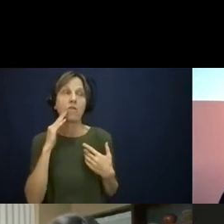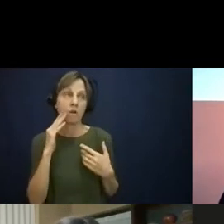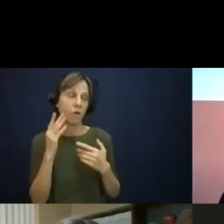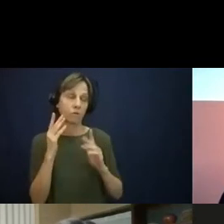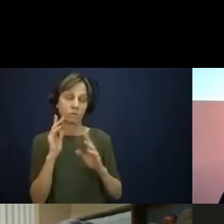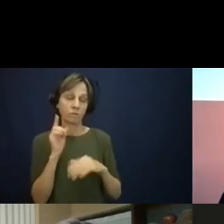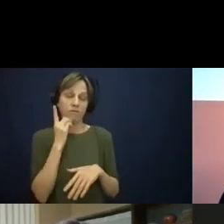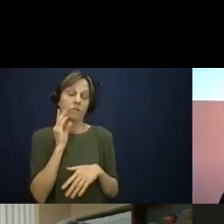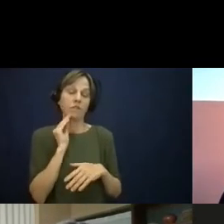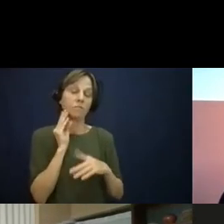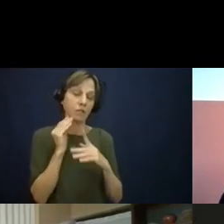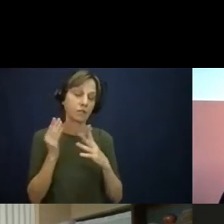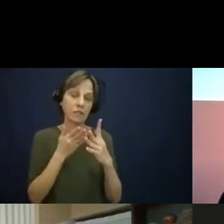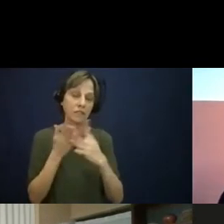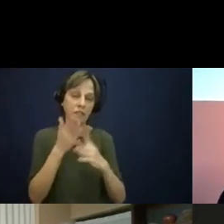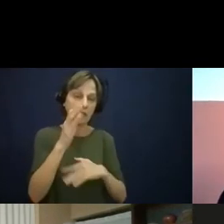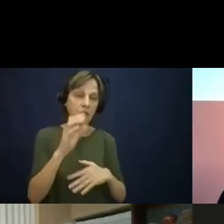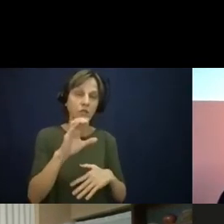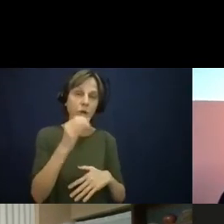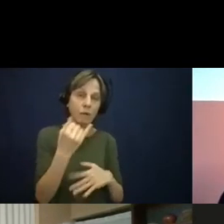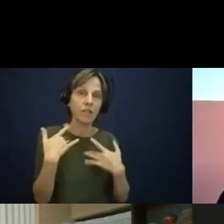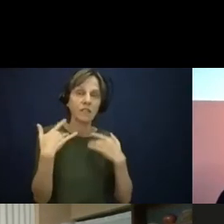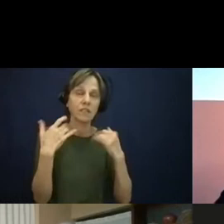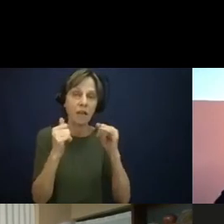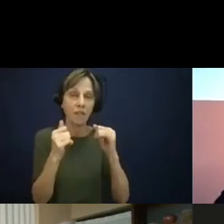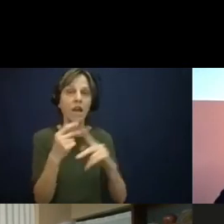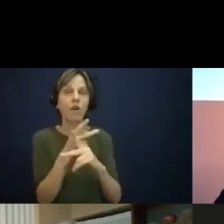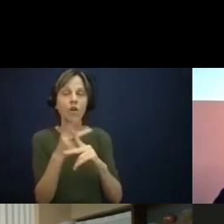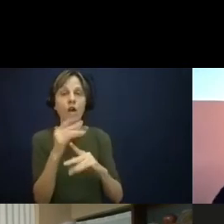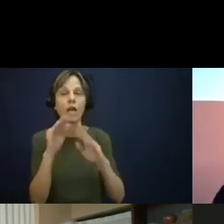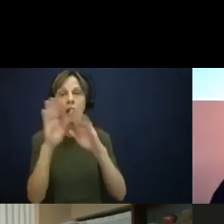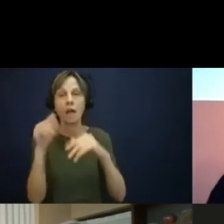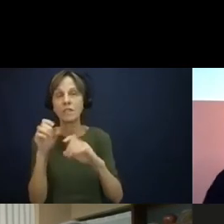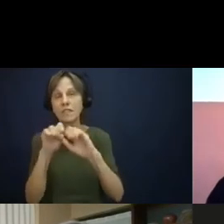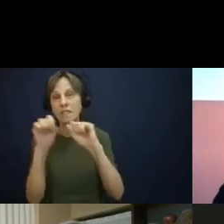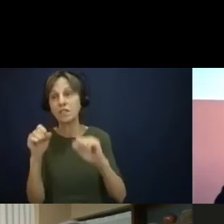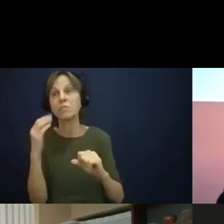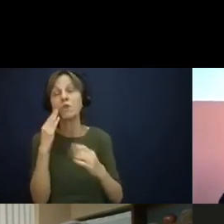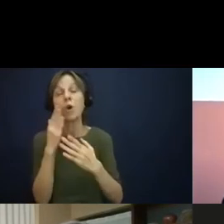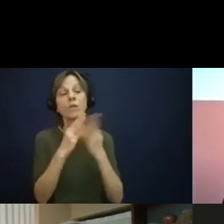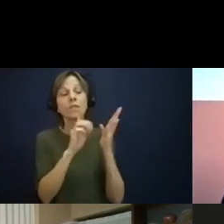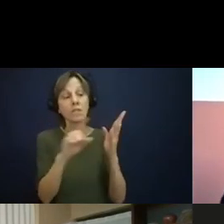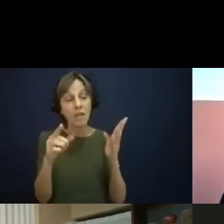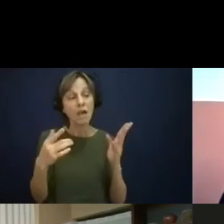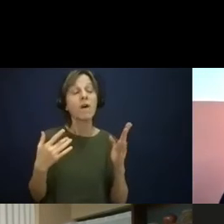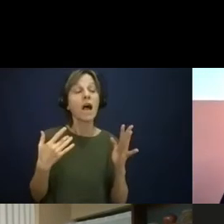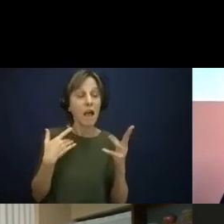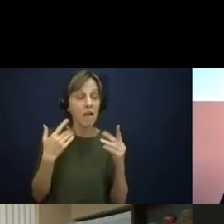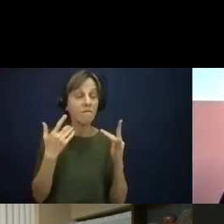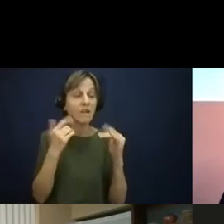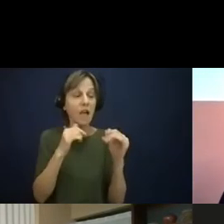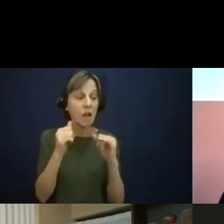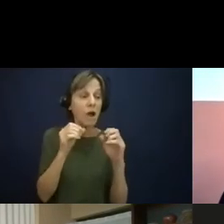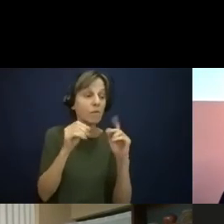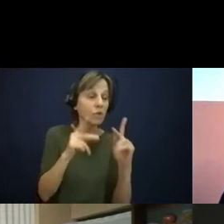navigating through the criminal justice, healthcare, and housing system. While some of these systems grant you access to opportunities, and other aspects of the systems can